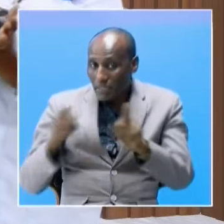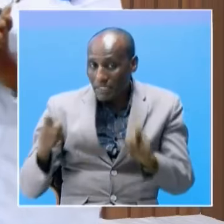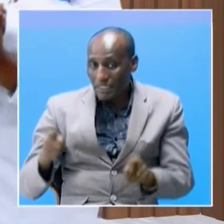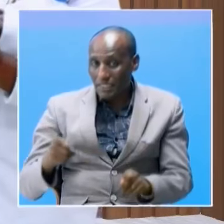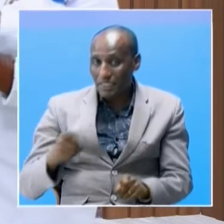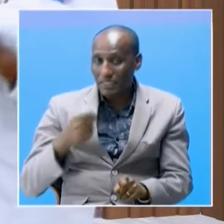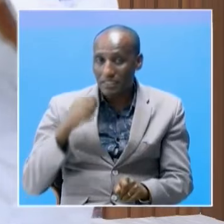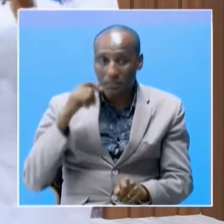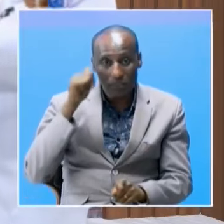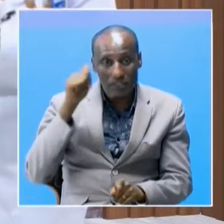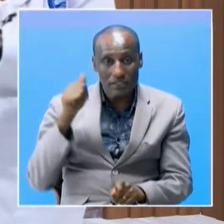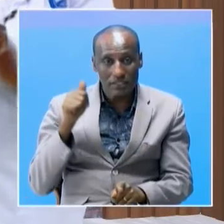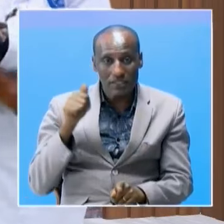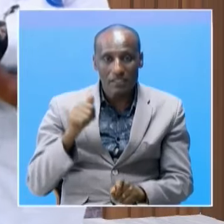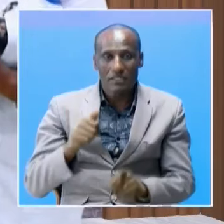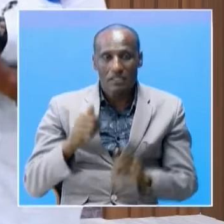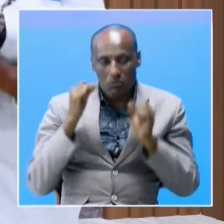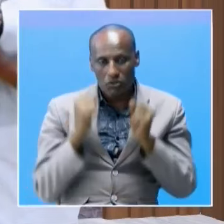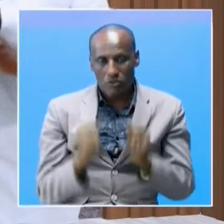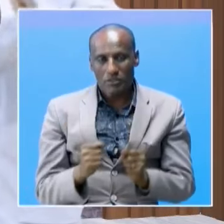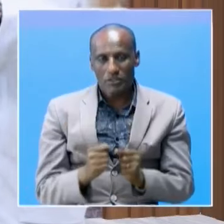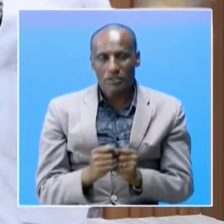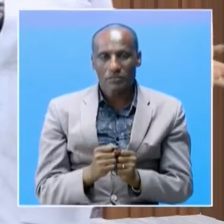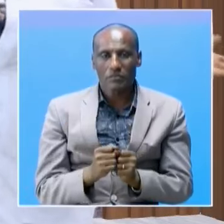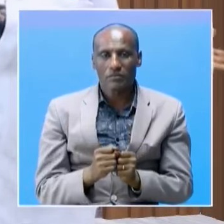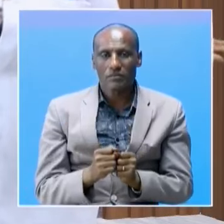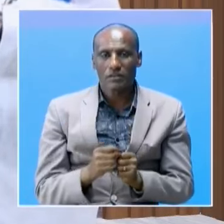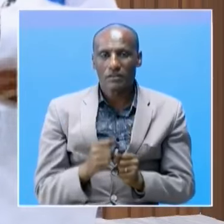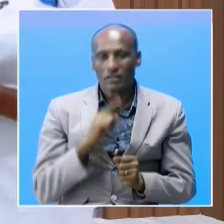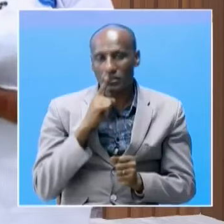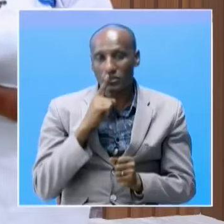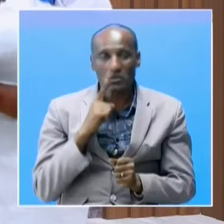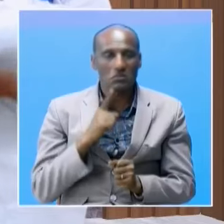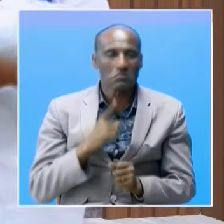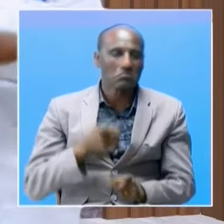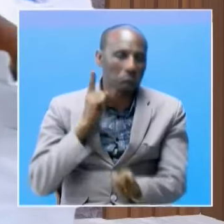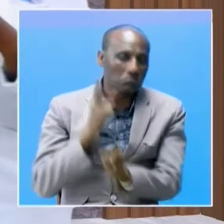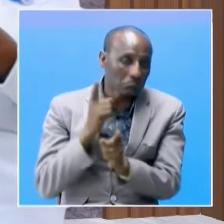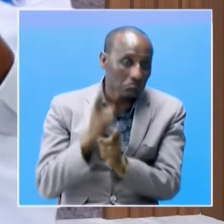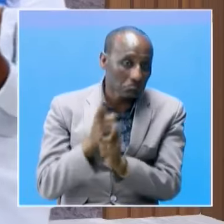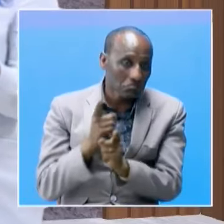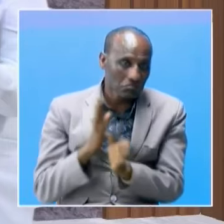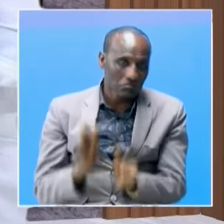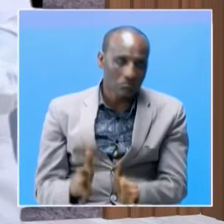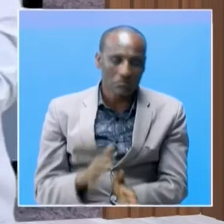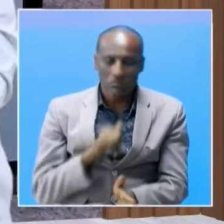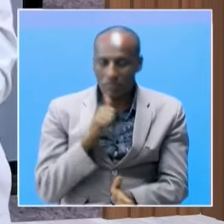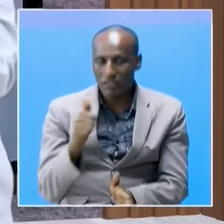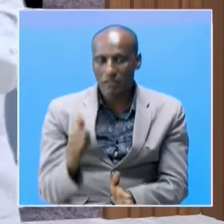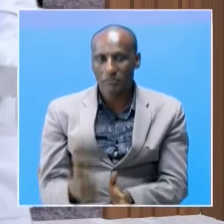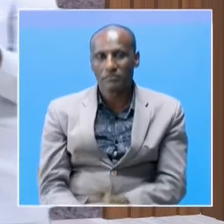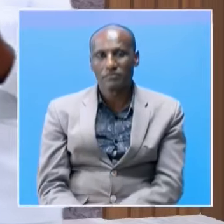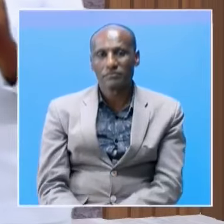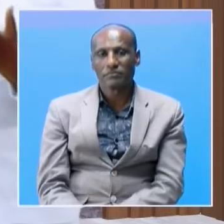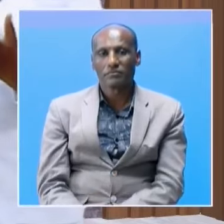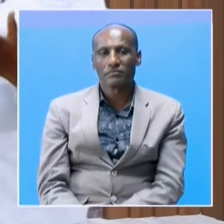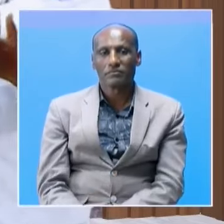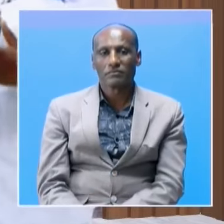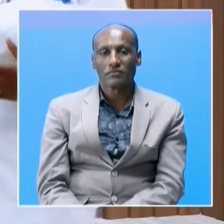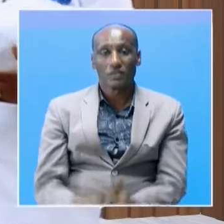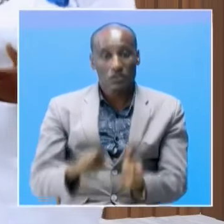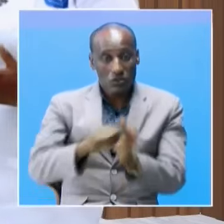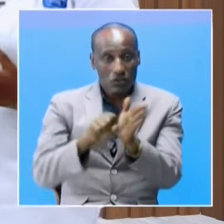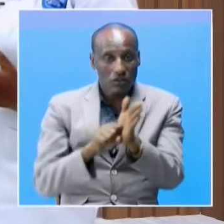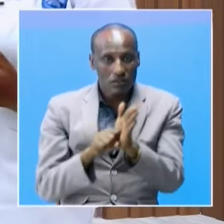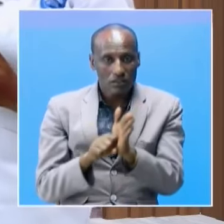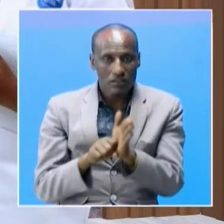is telling us a possibility, but he has no proof. He can't even tell the possibility in a person. So,